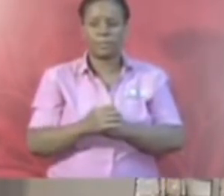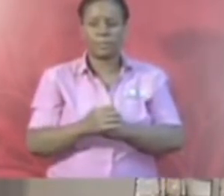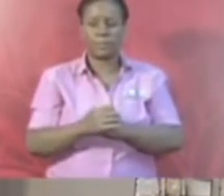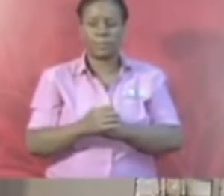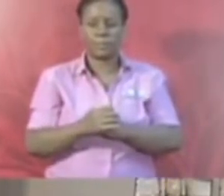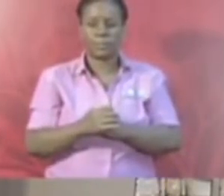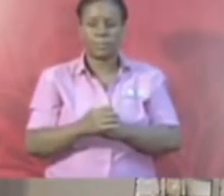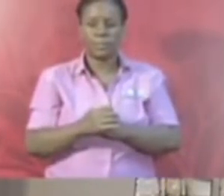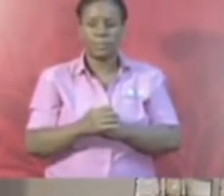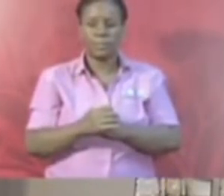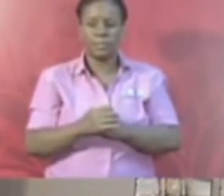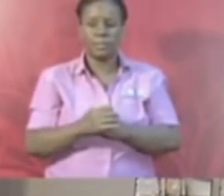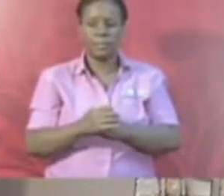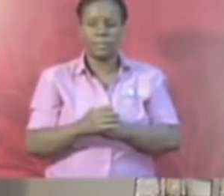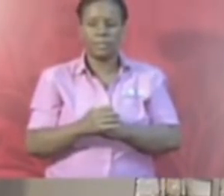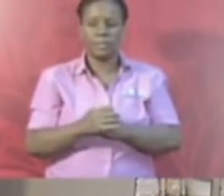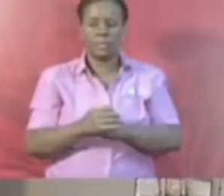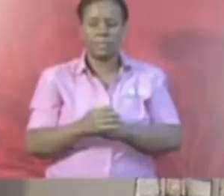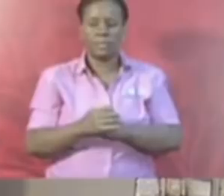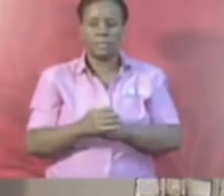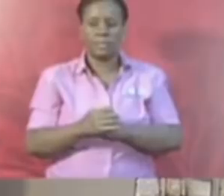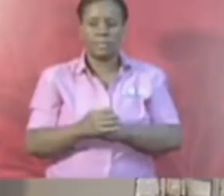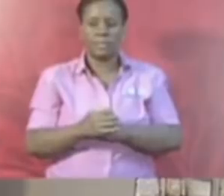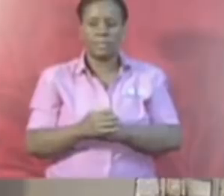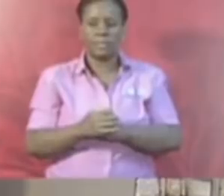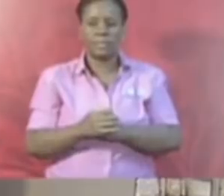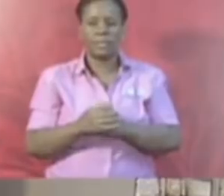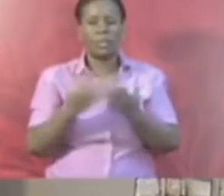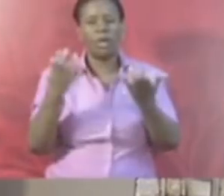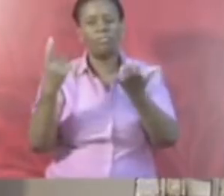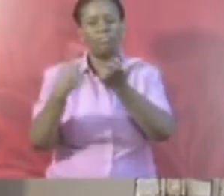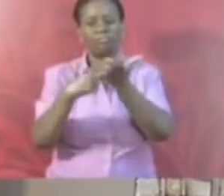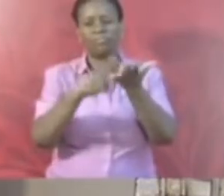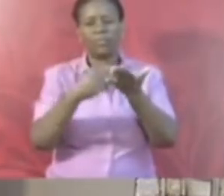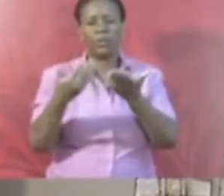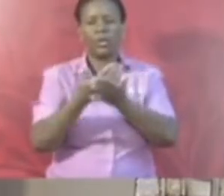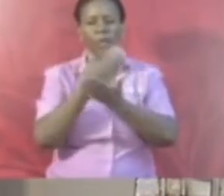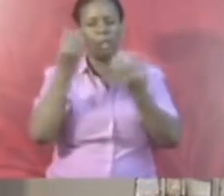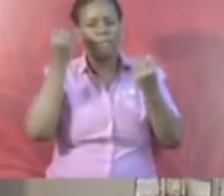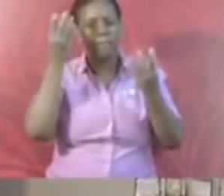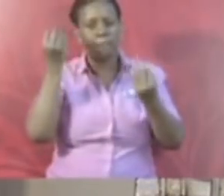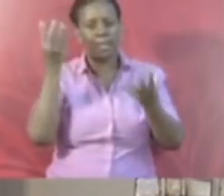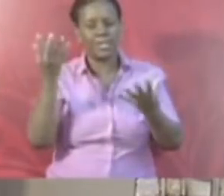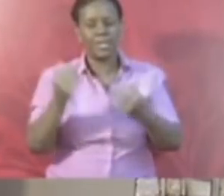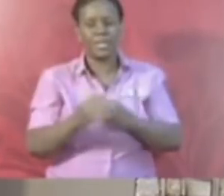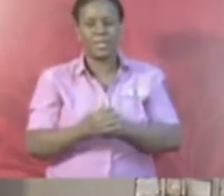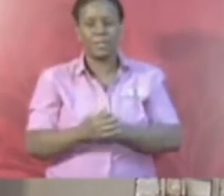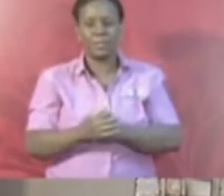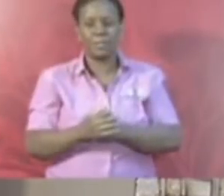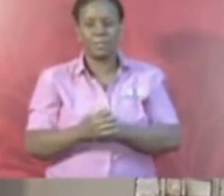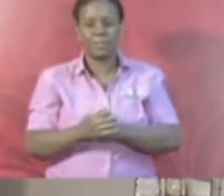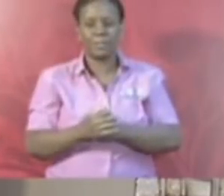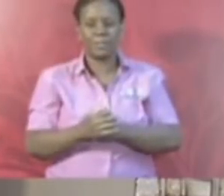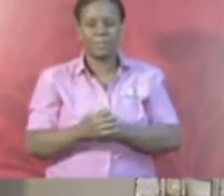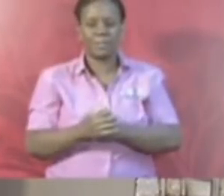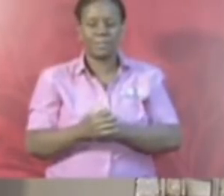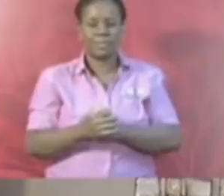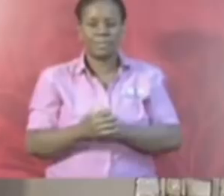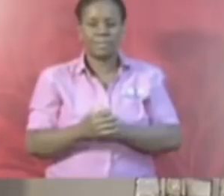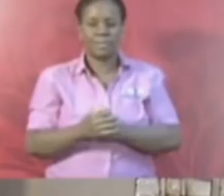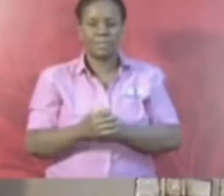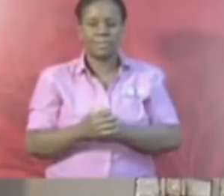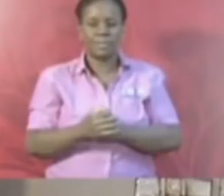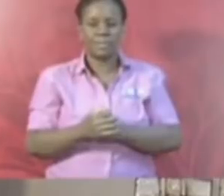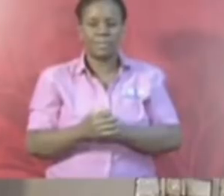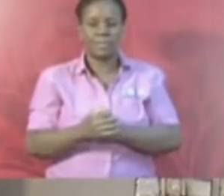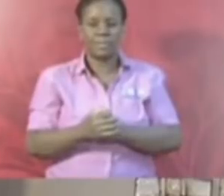this morning really to provide an update and to notify persons, particularly those away, of the new